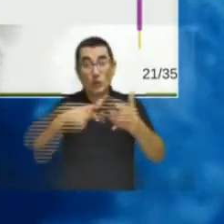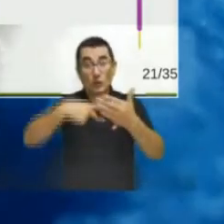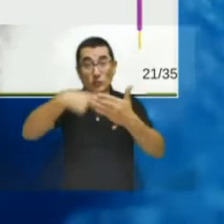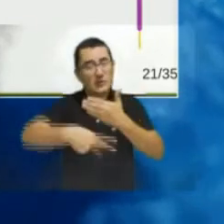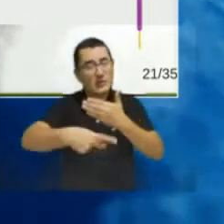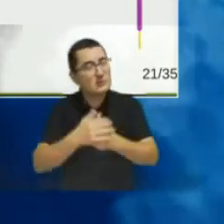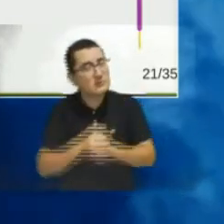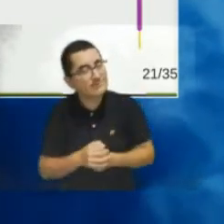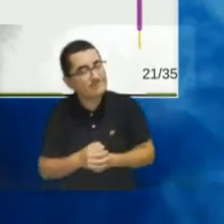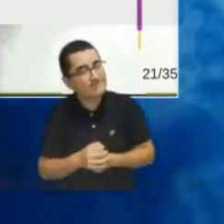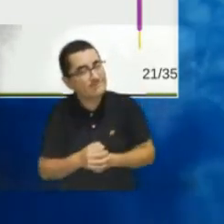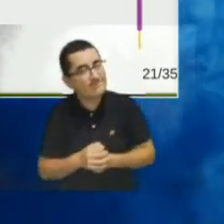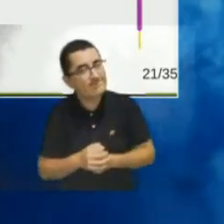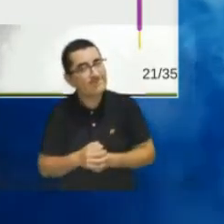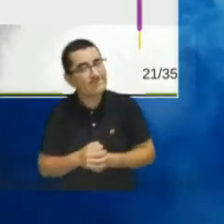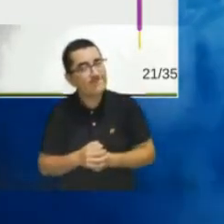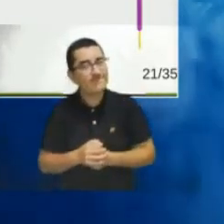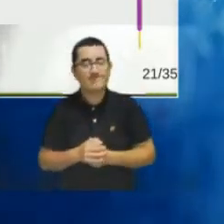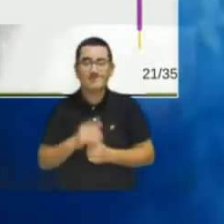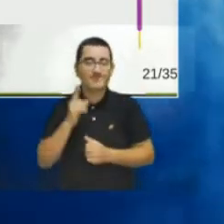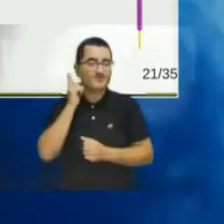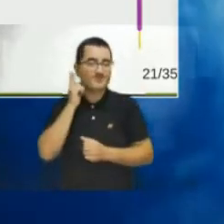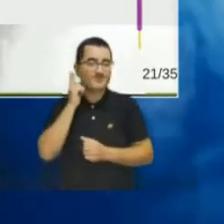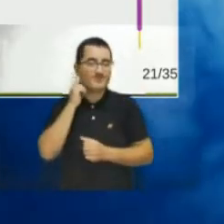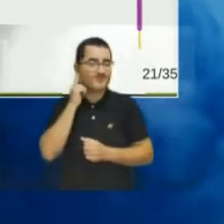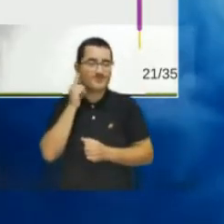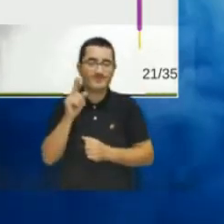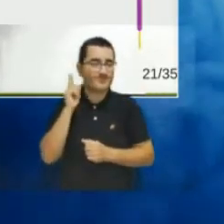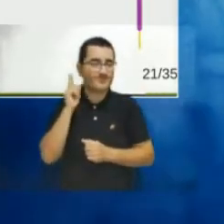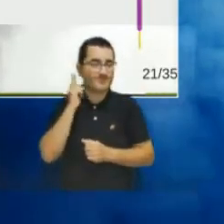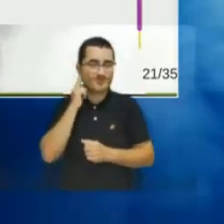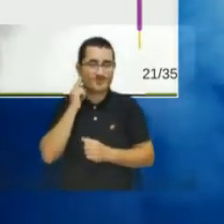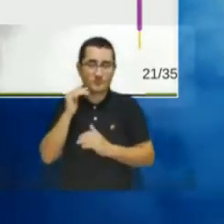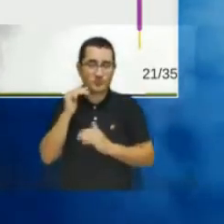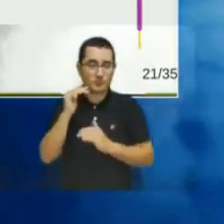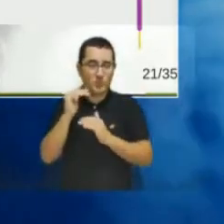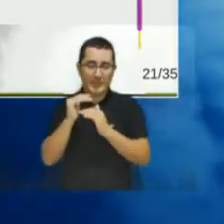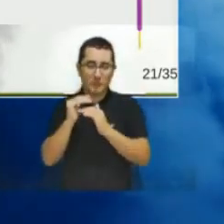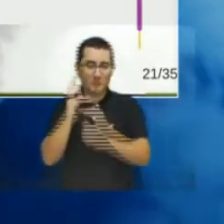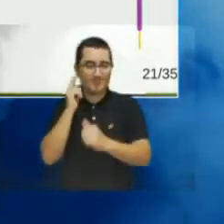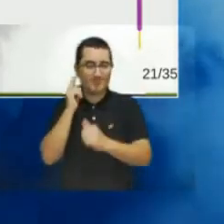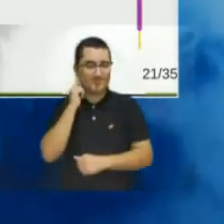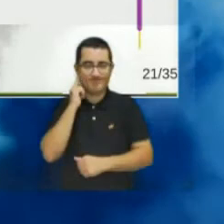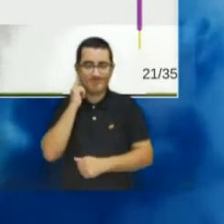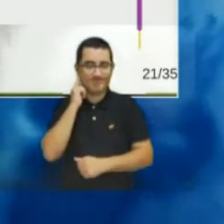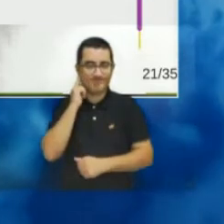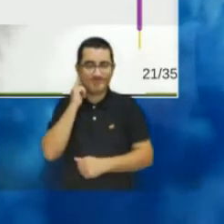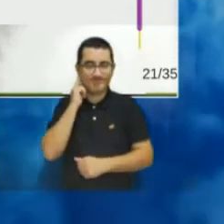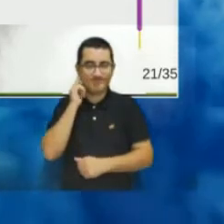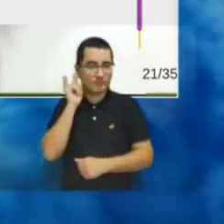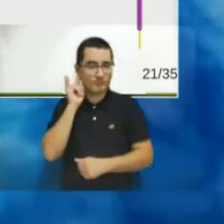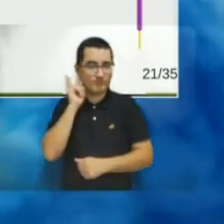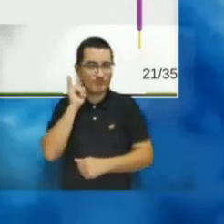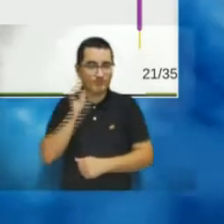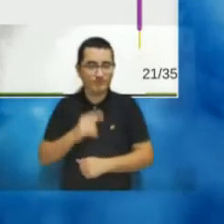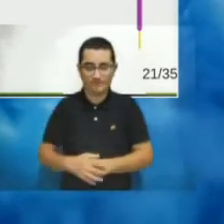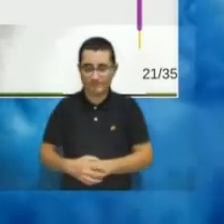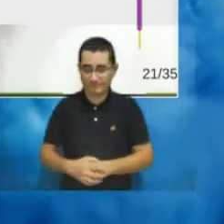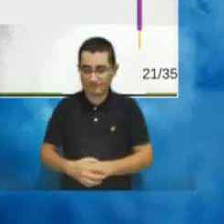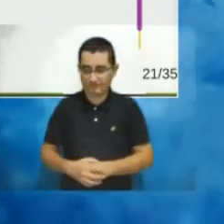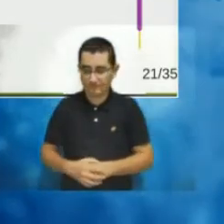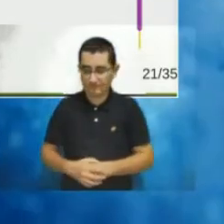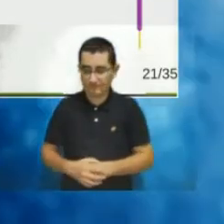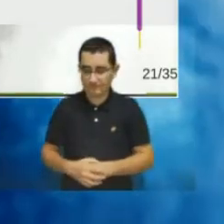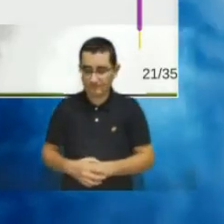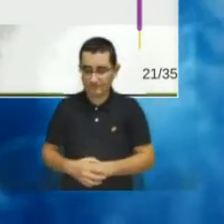why the setup is carried out in a totally controlled illumination area, so that we